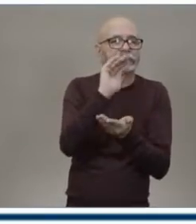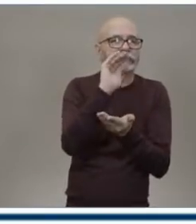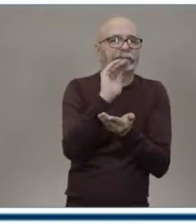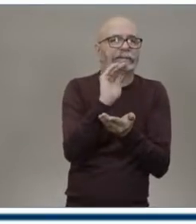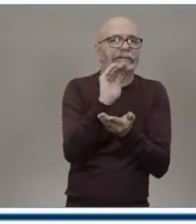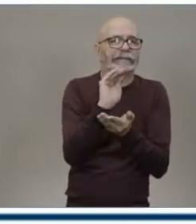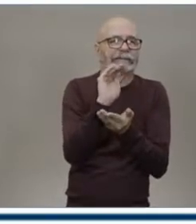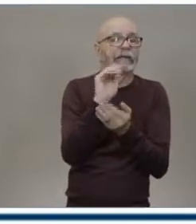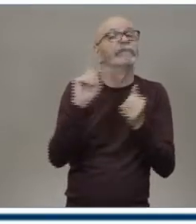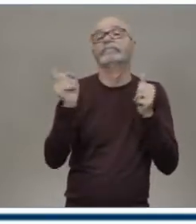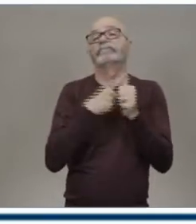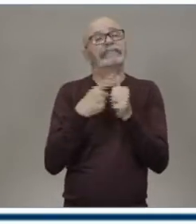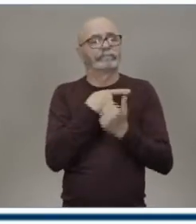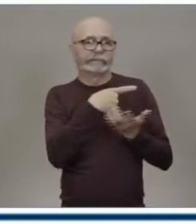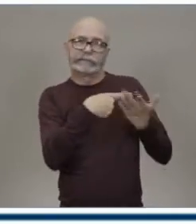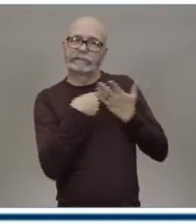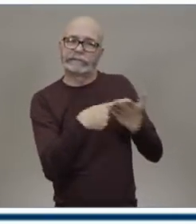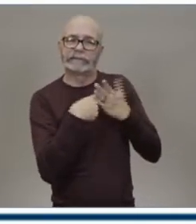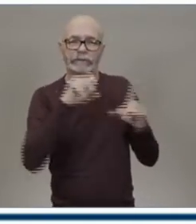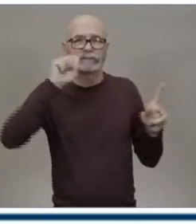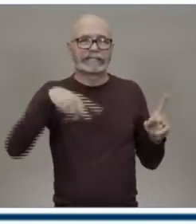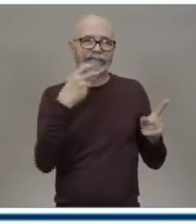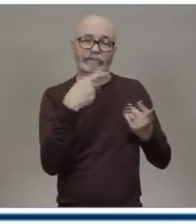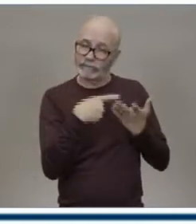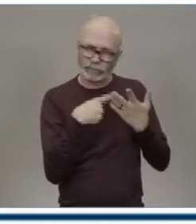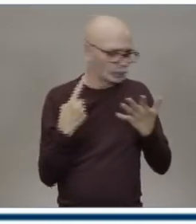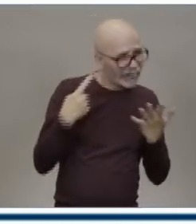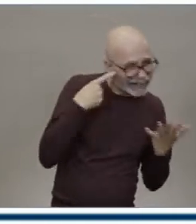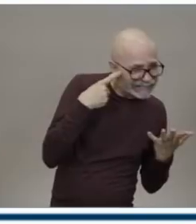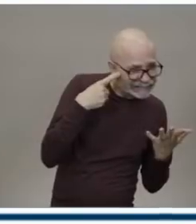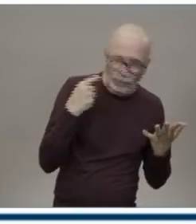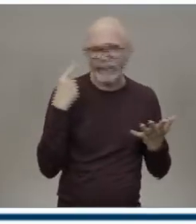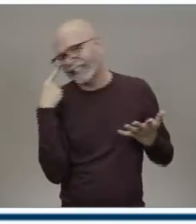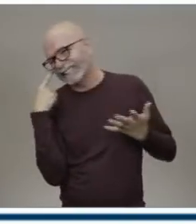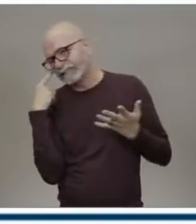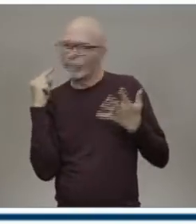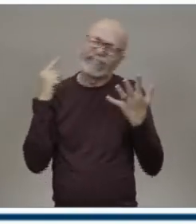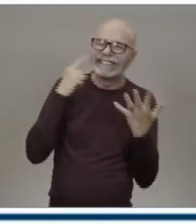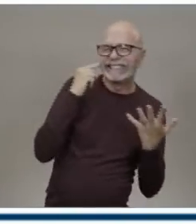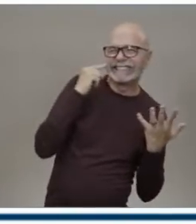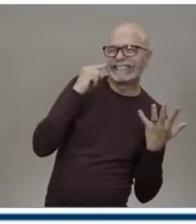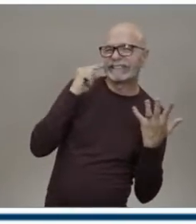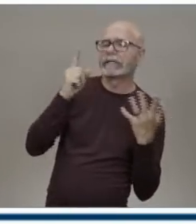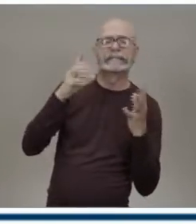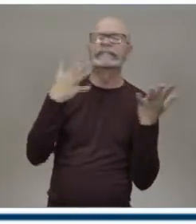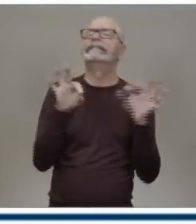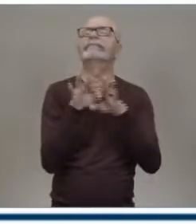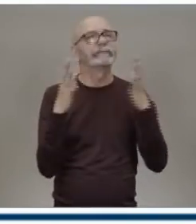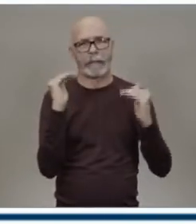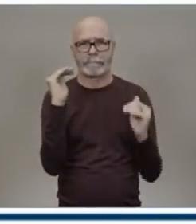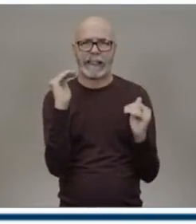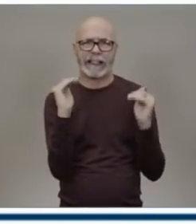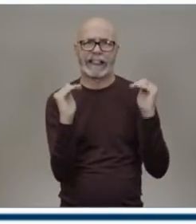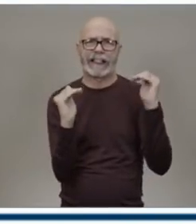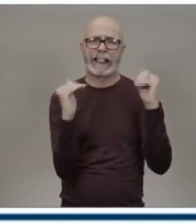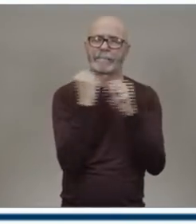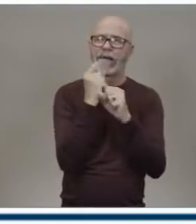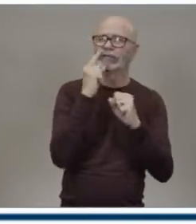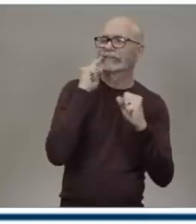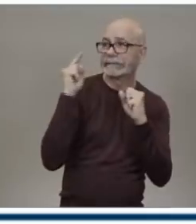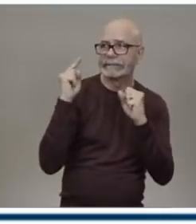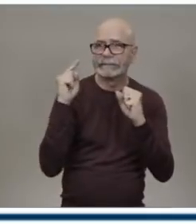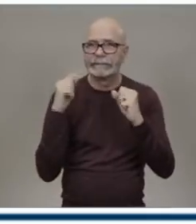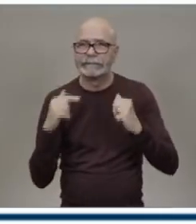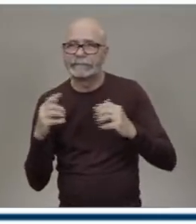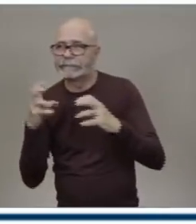about what can we do. I use the word balance a lot. It's always about balancing the necessary COVID restrictions,